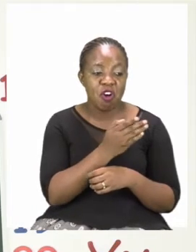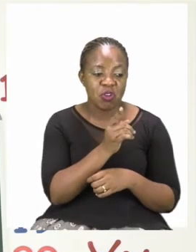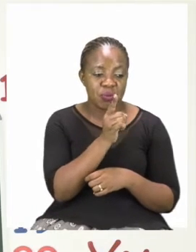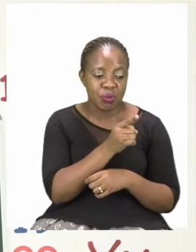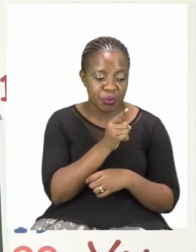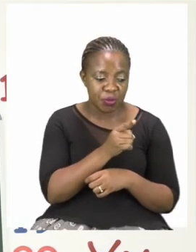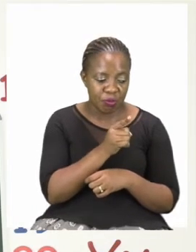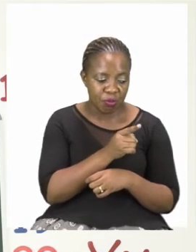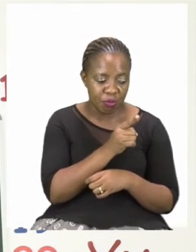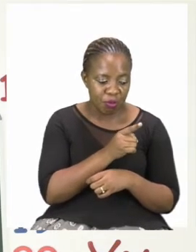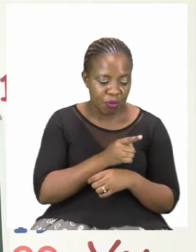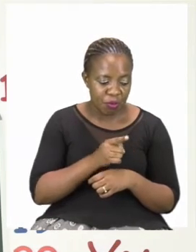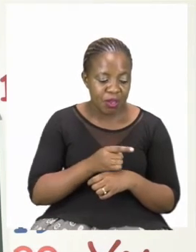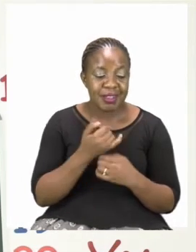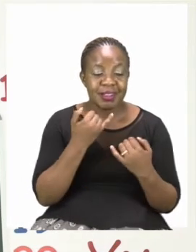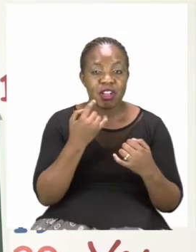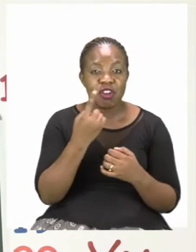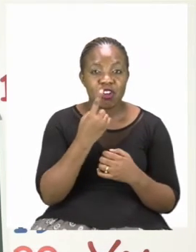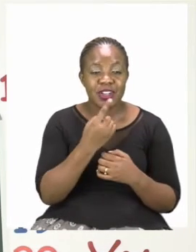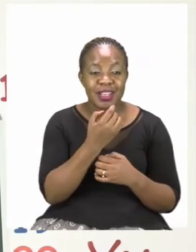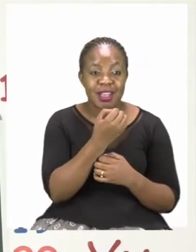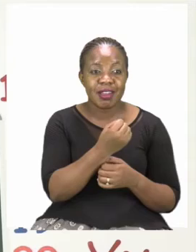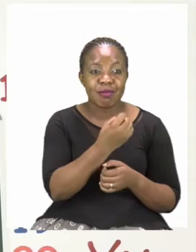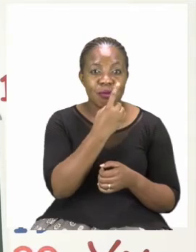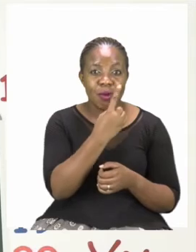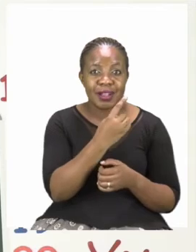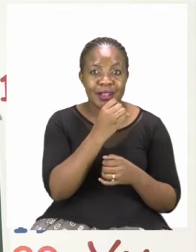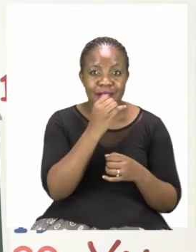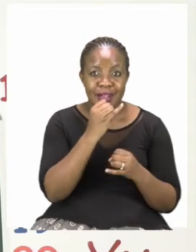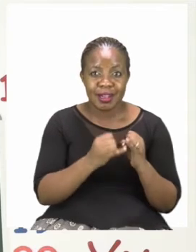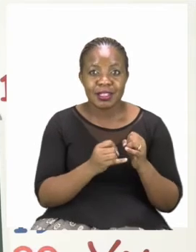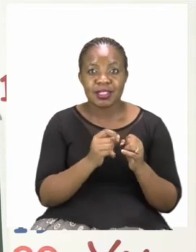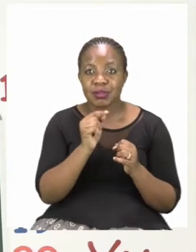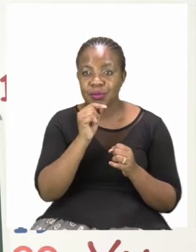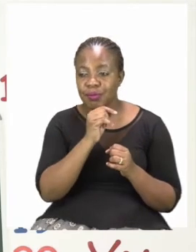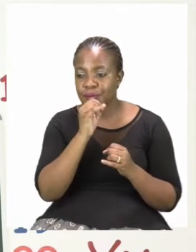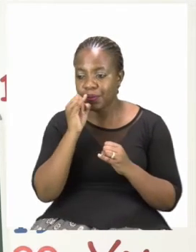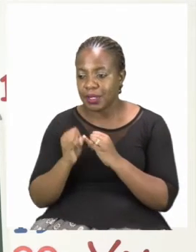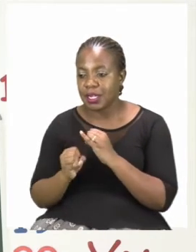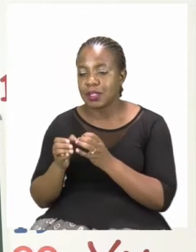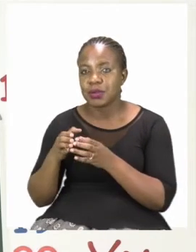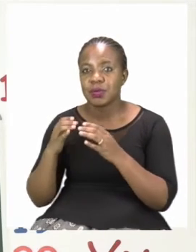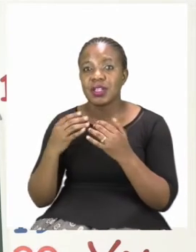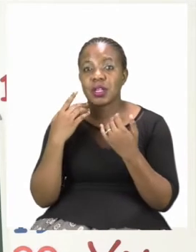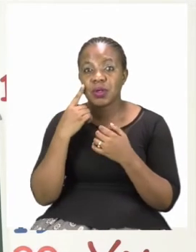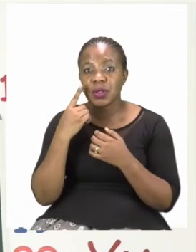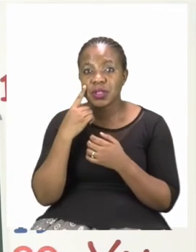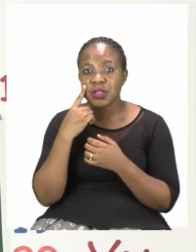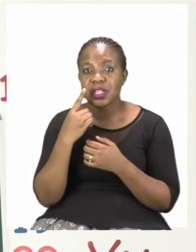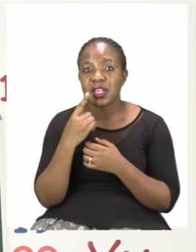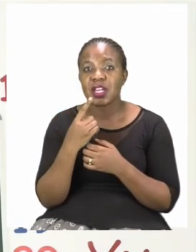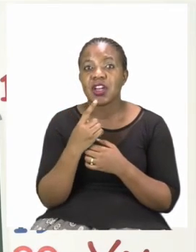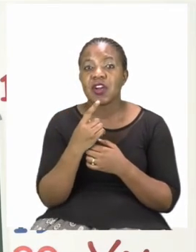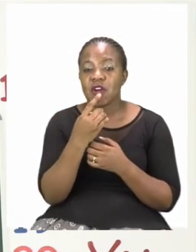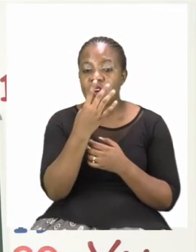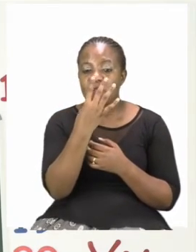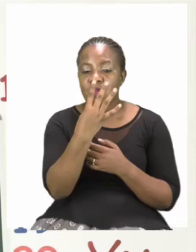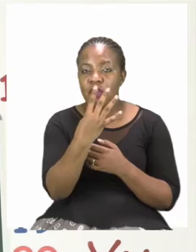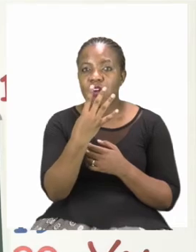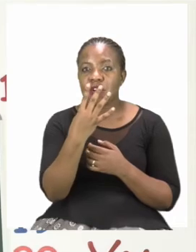Then I will huff and I will puff and I will blow your